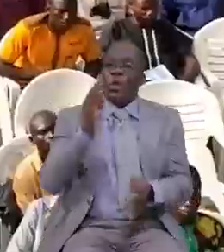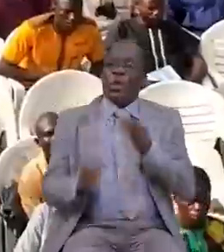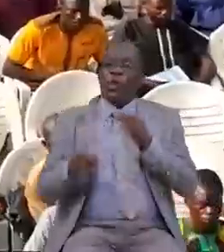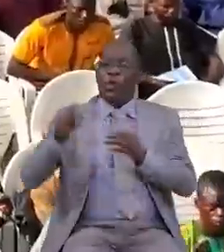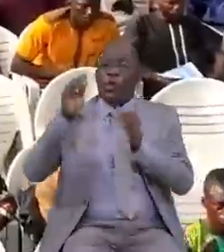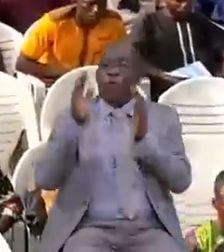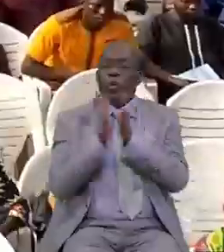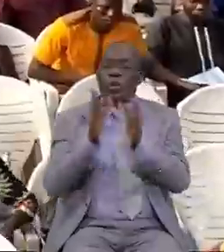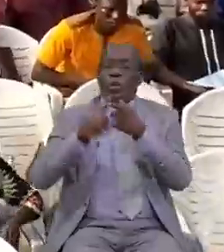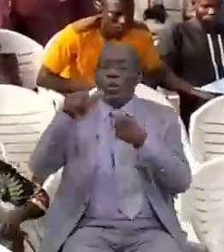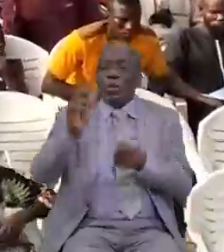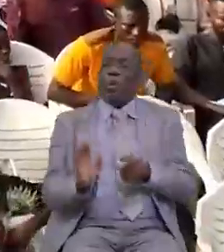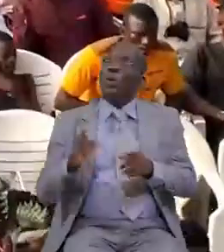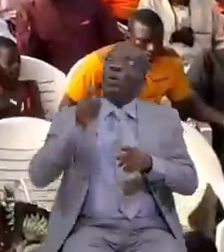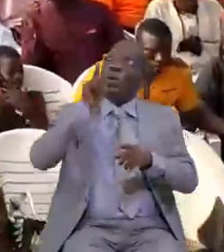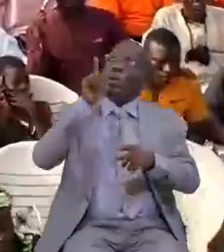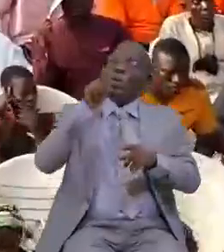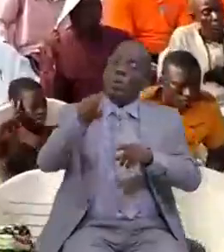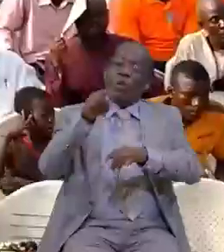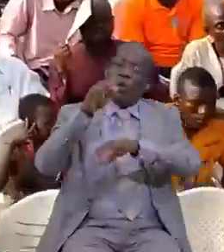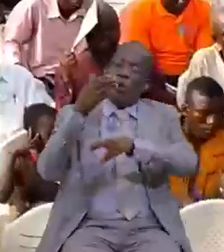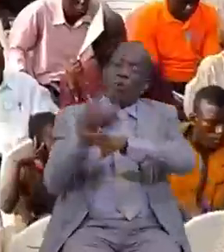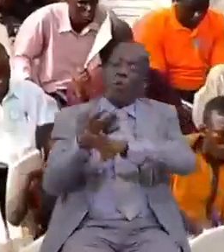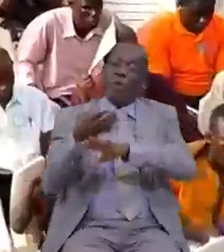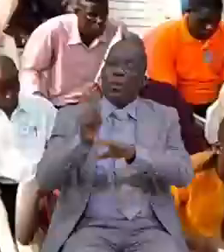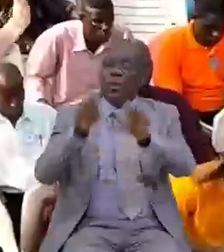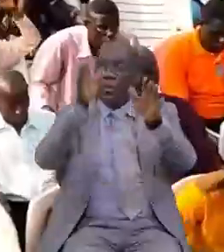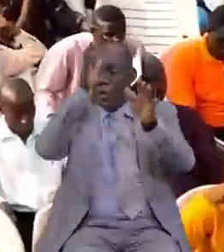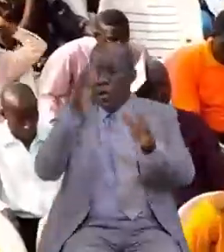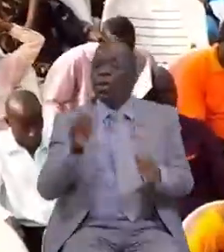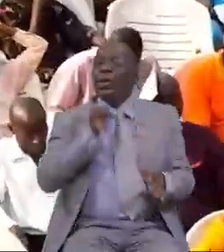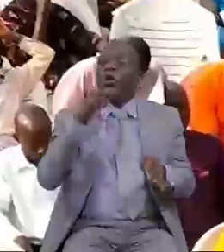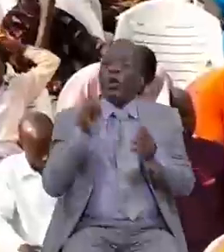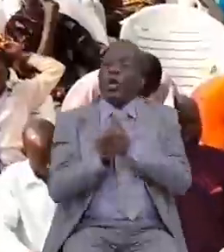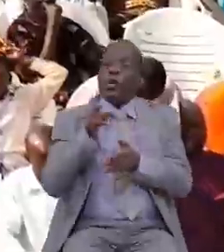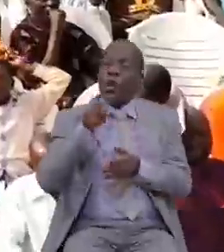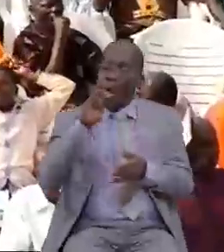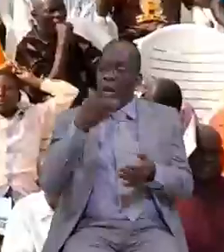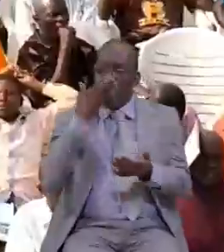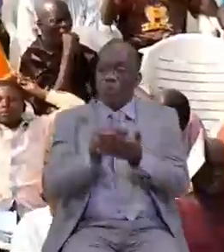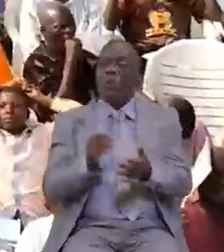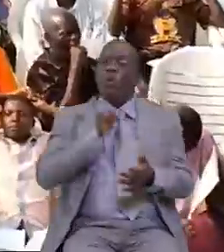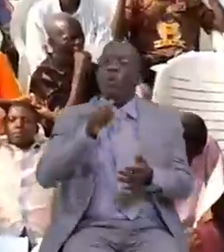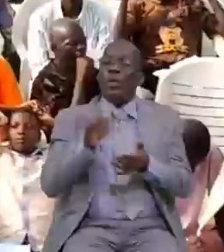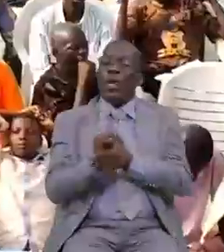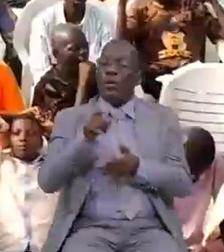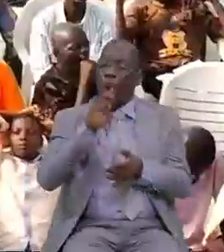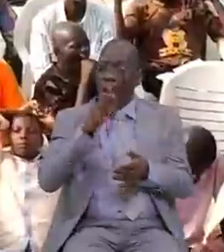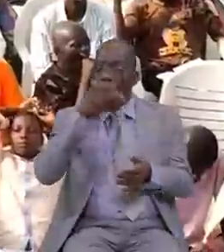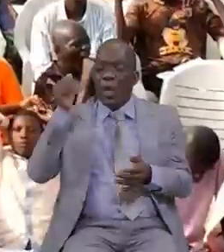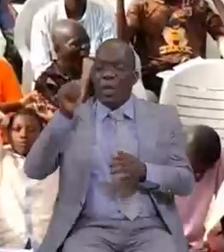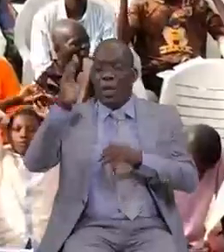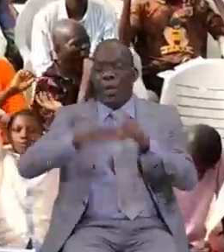you plead the fact, not that you are good, not that you are better than other people, but you plead on